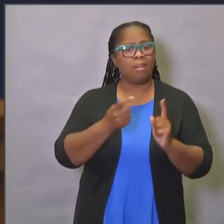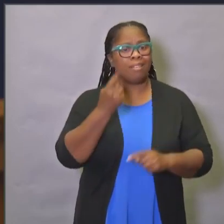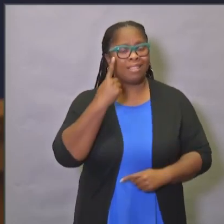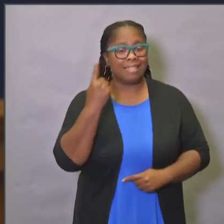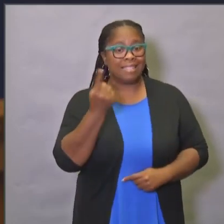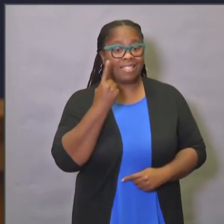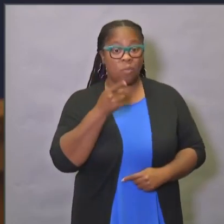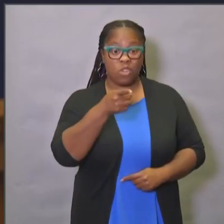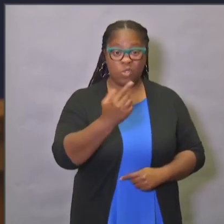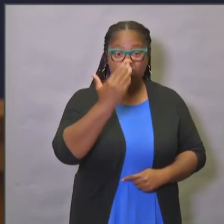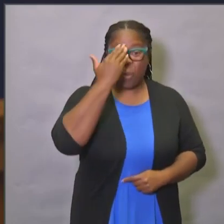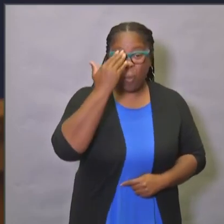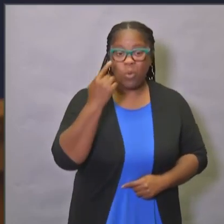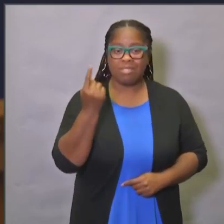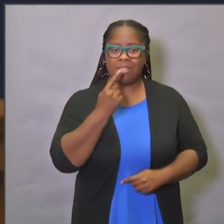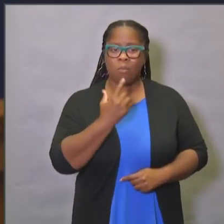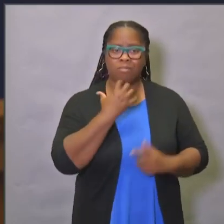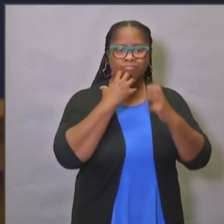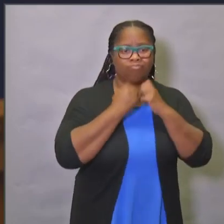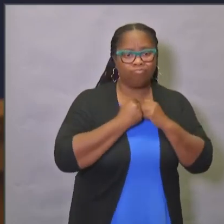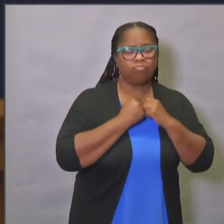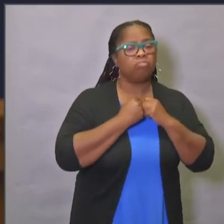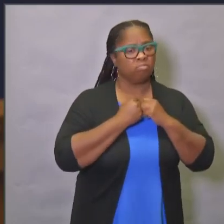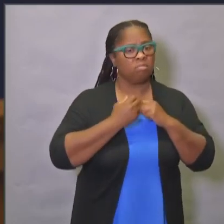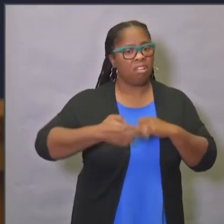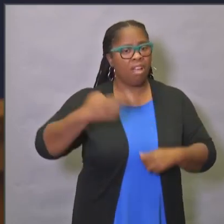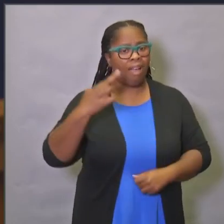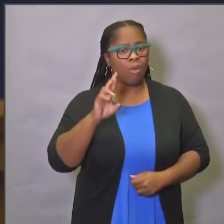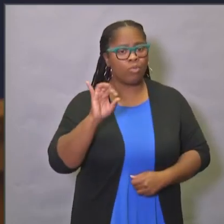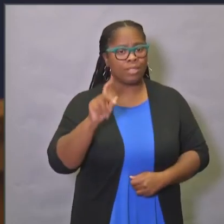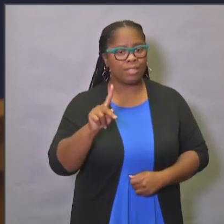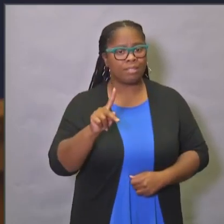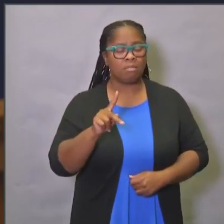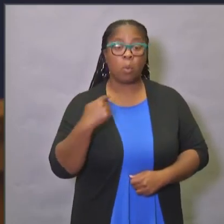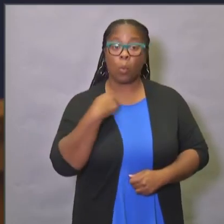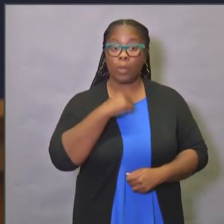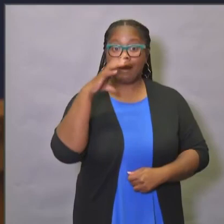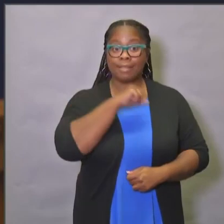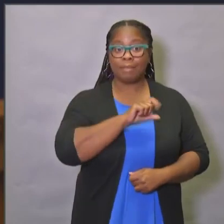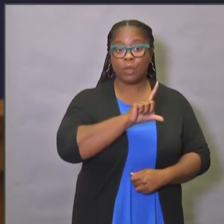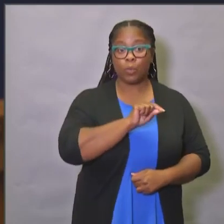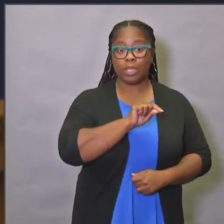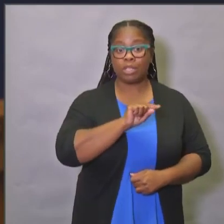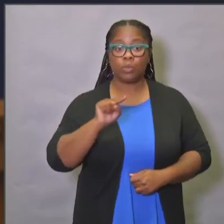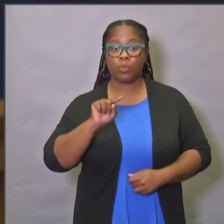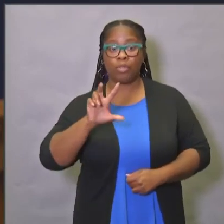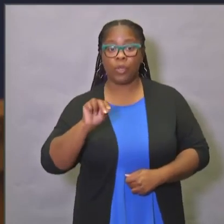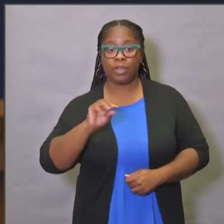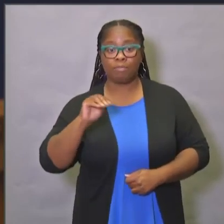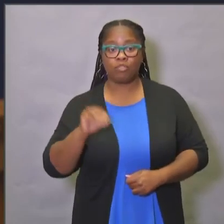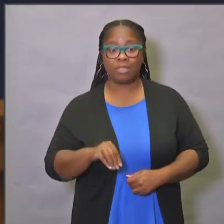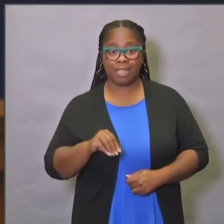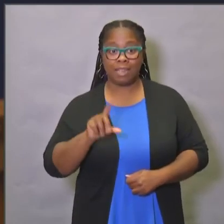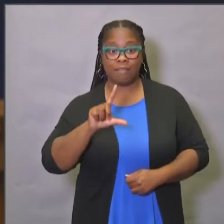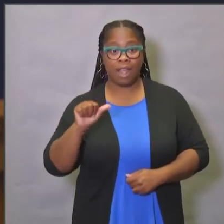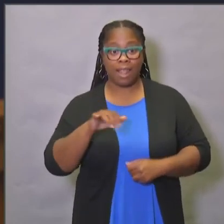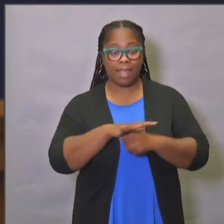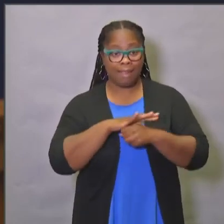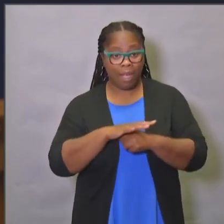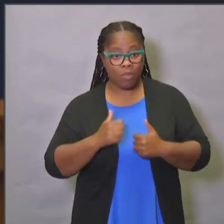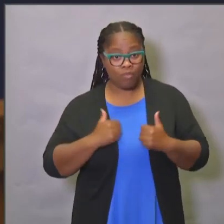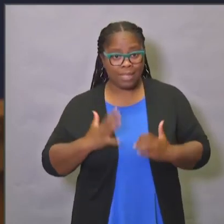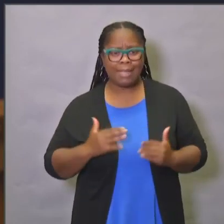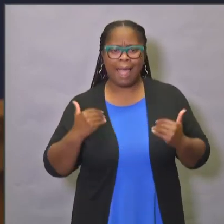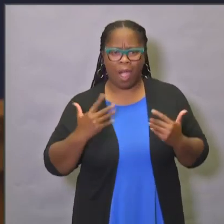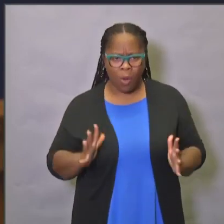risk. We estimate that as many as 20 to 30% of LA County residents have a serious underlying health condition that puts